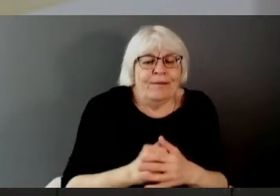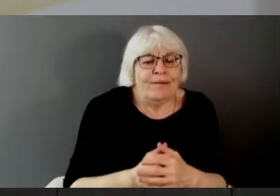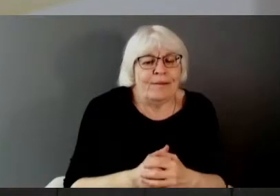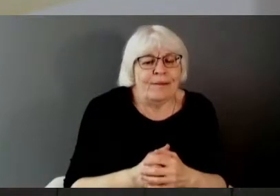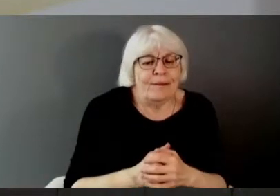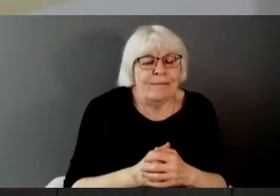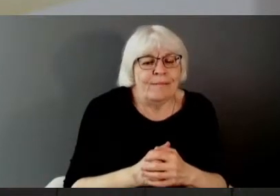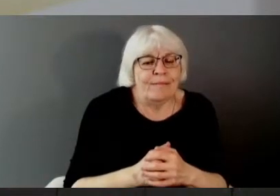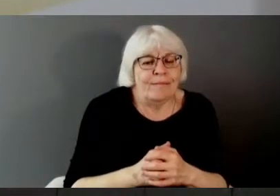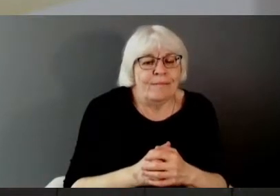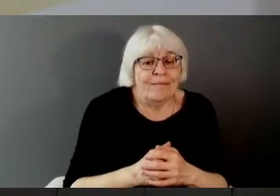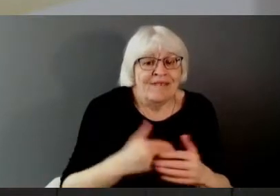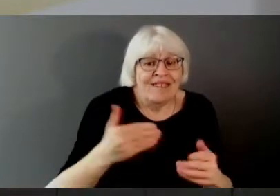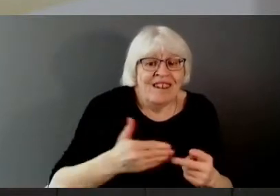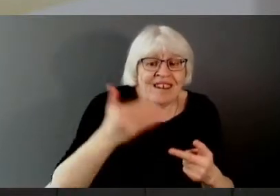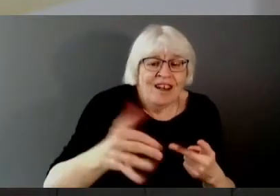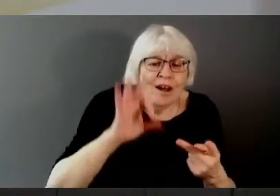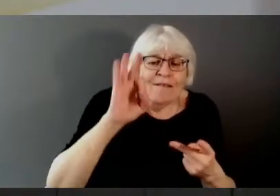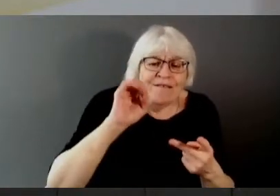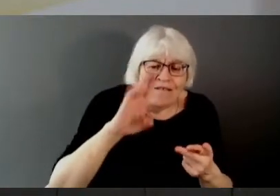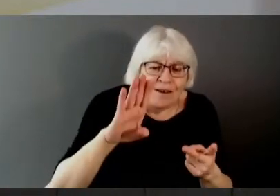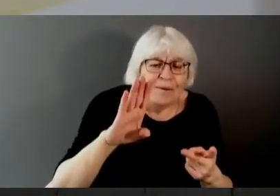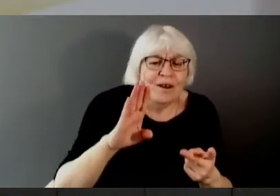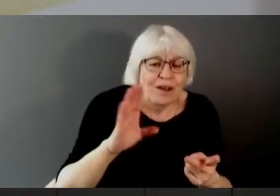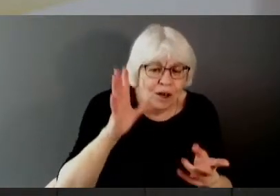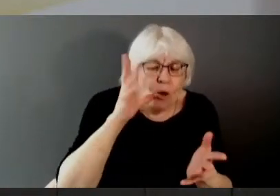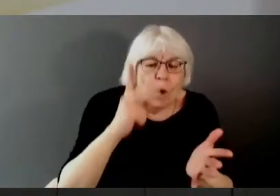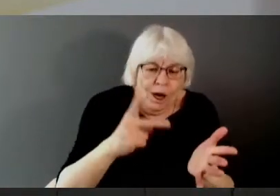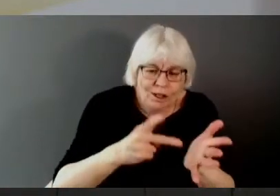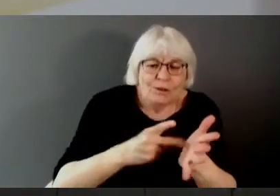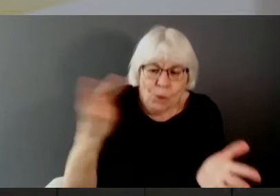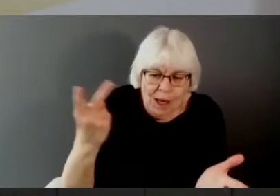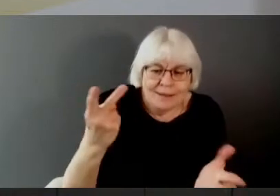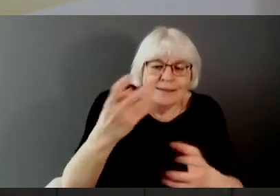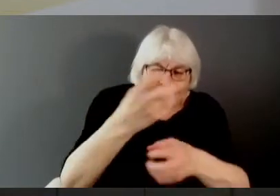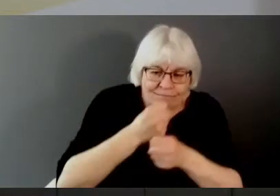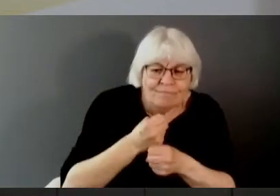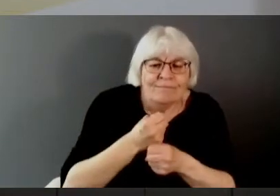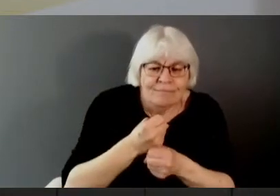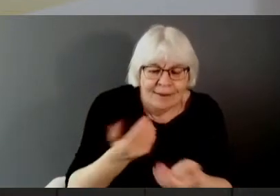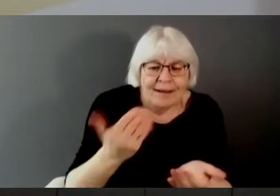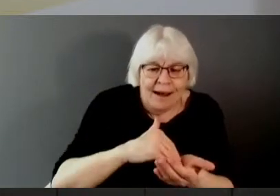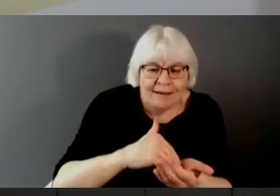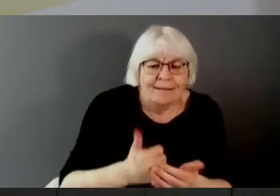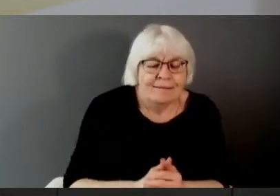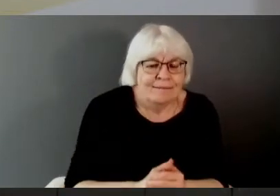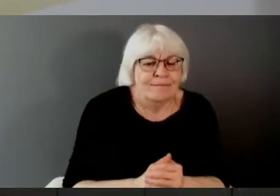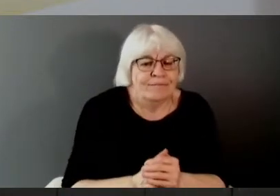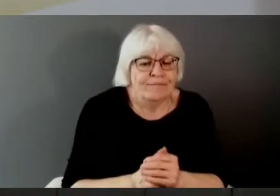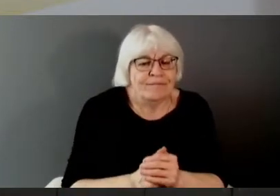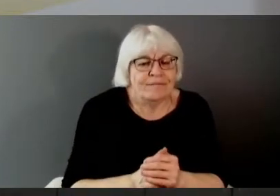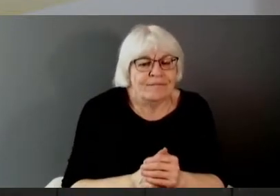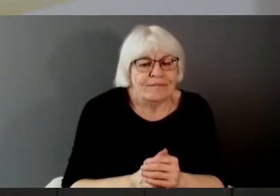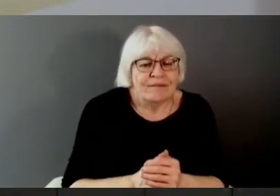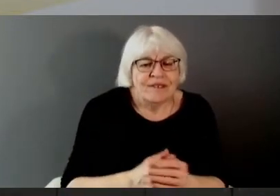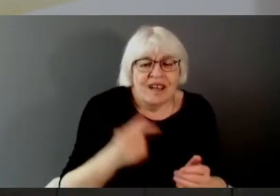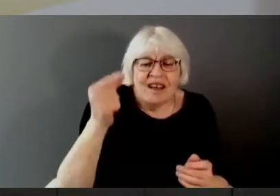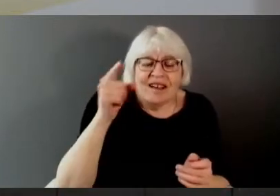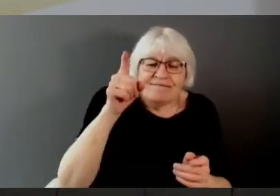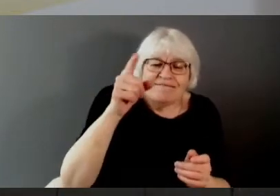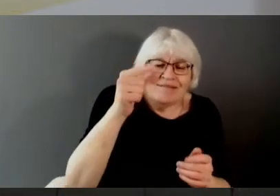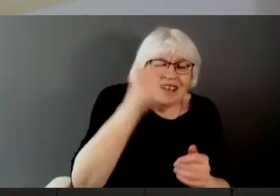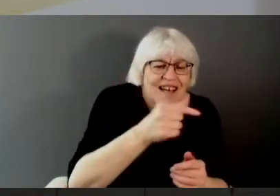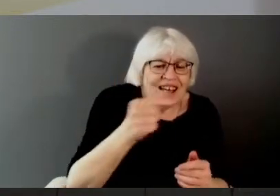in February. The shipments have been allocated basically on a per capita